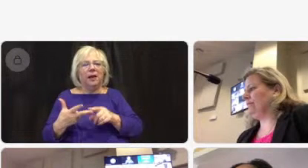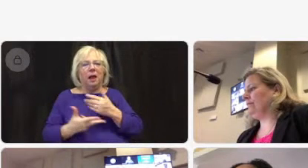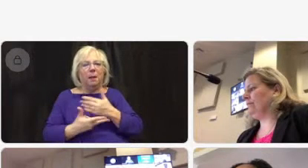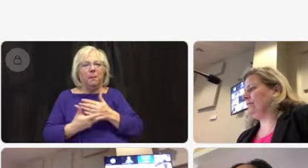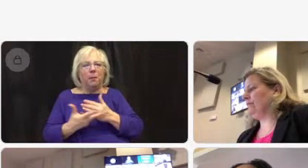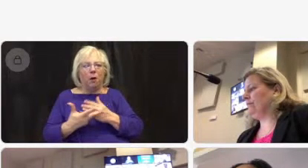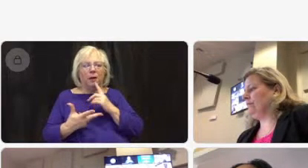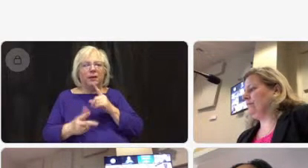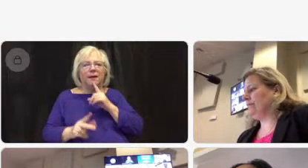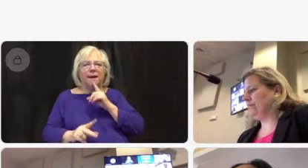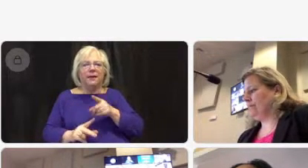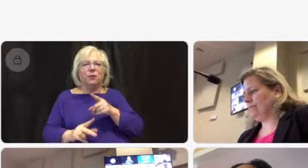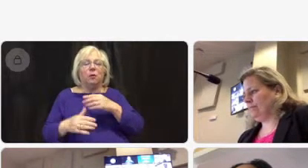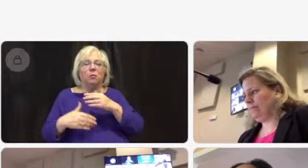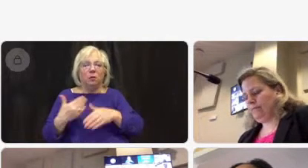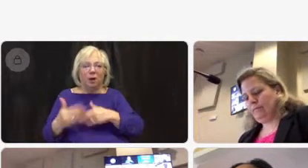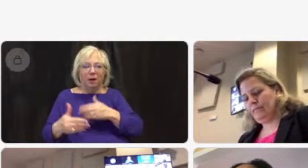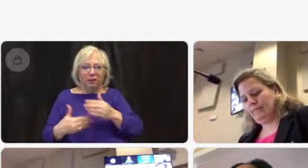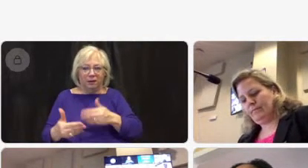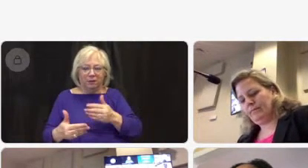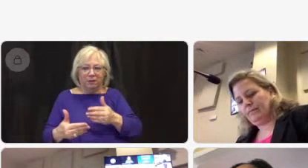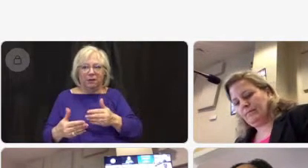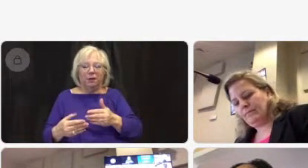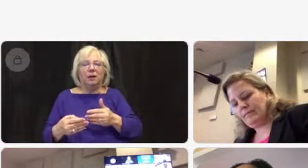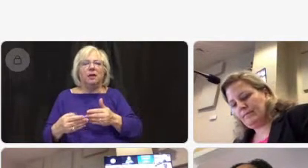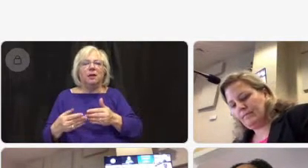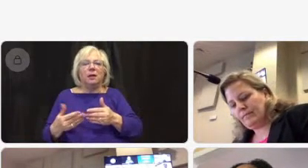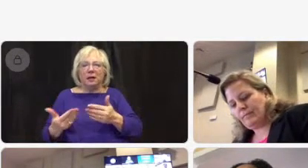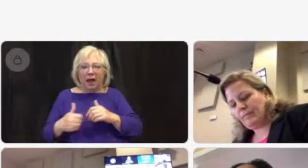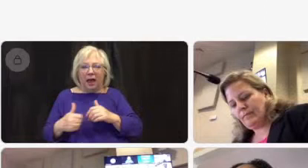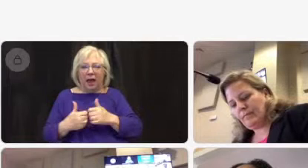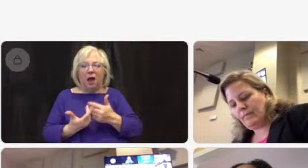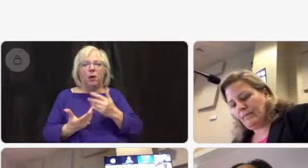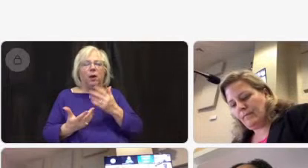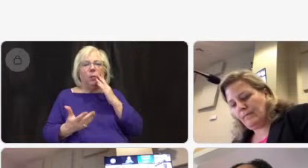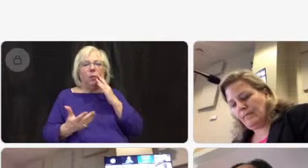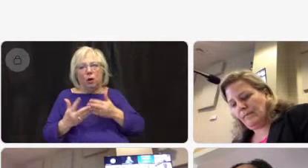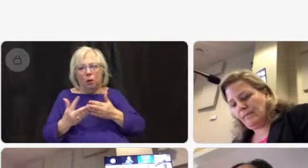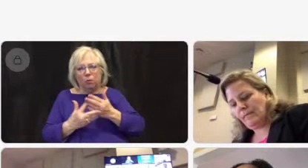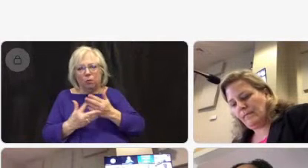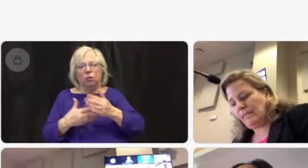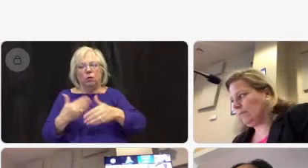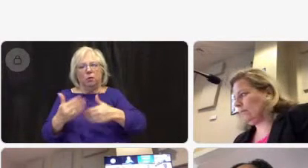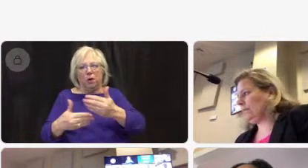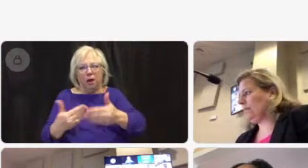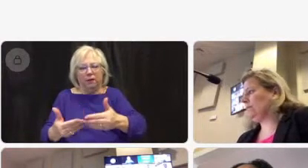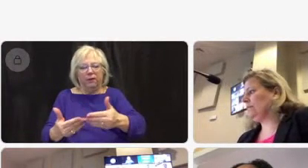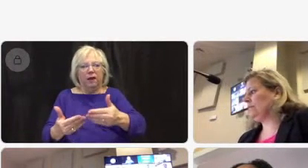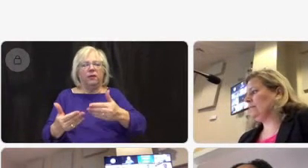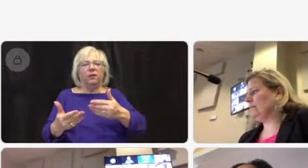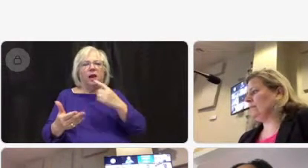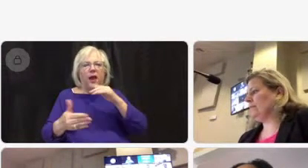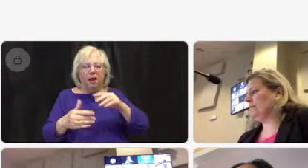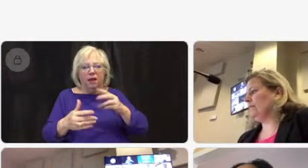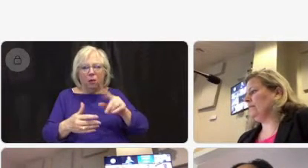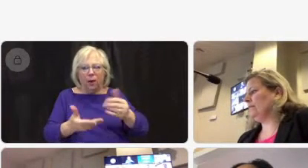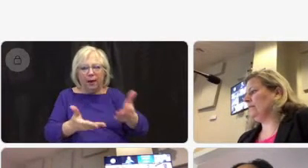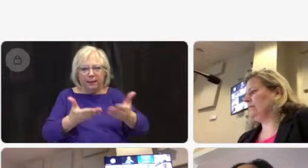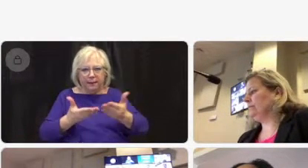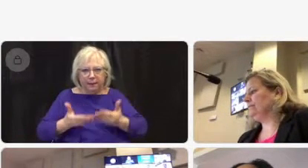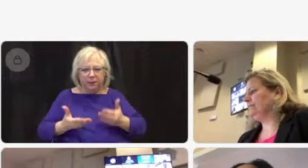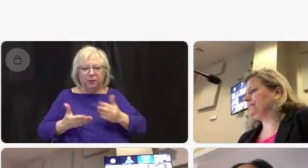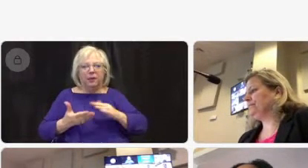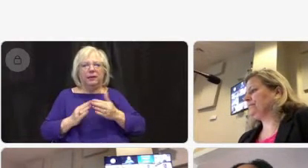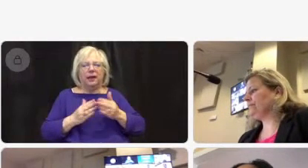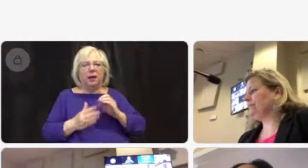is going to be the actual process, how we go through this process and how it comes to the city board,